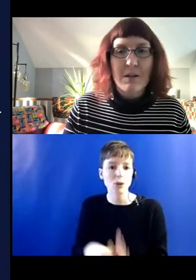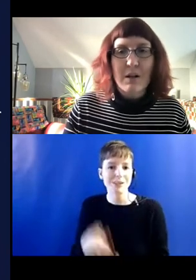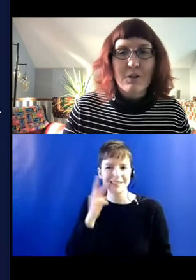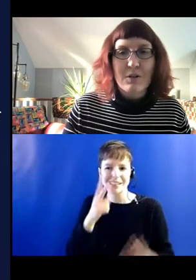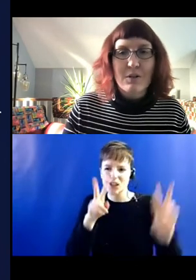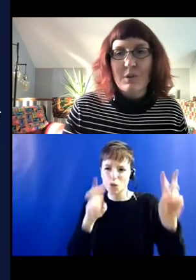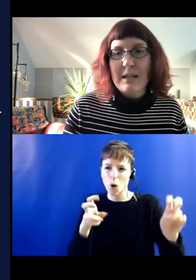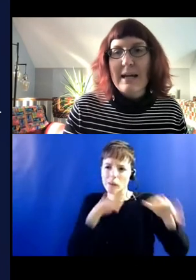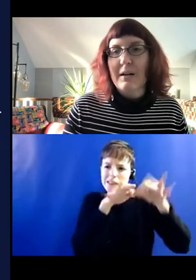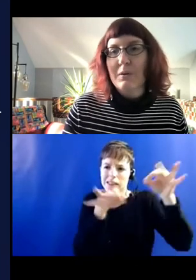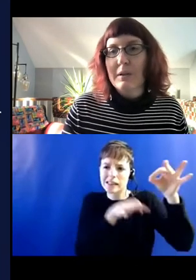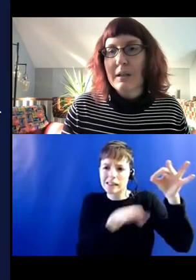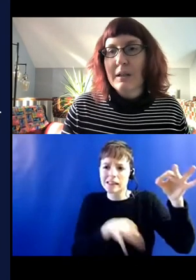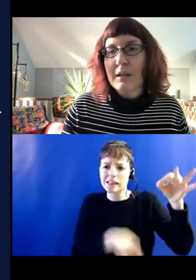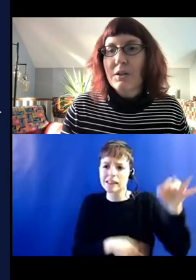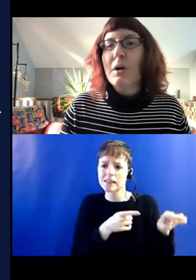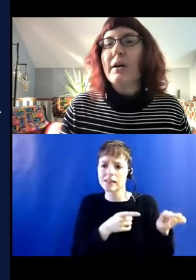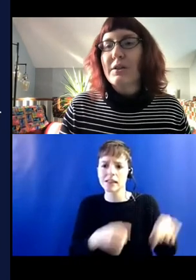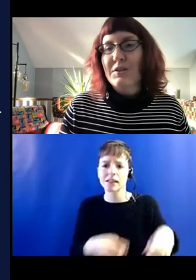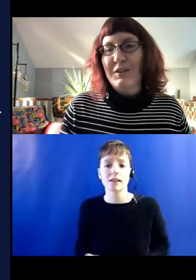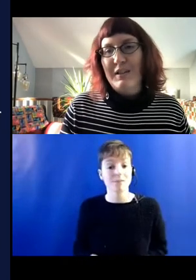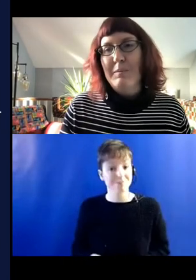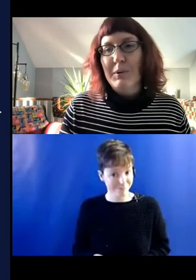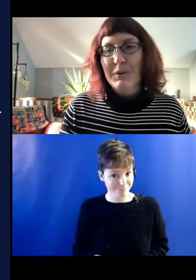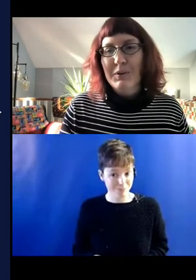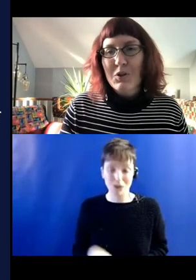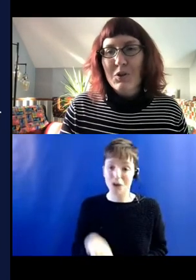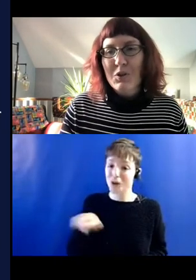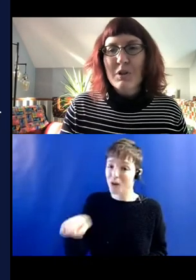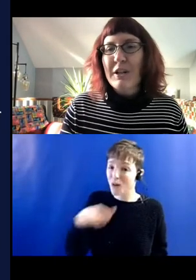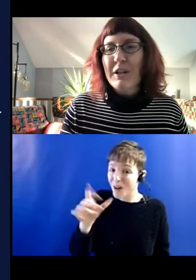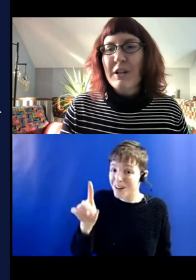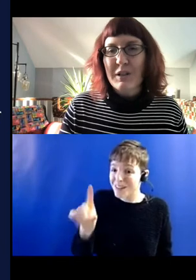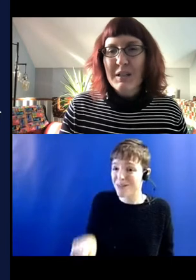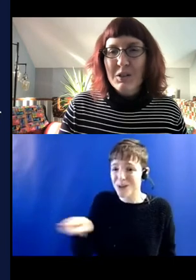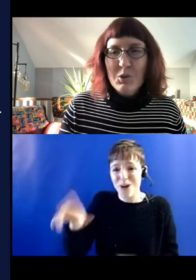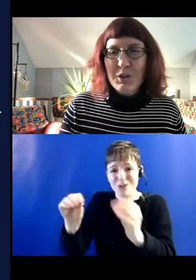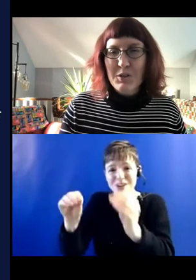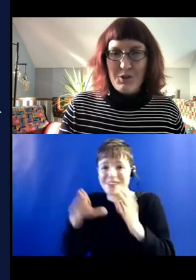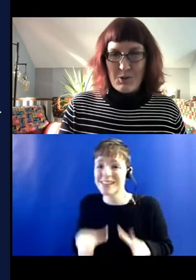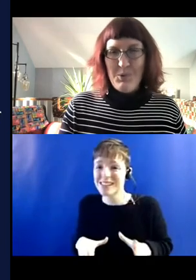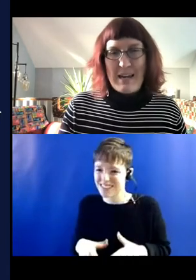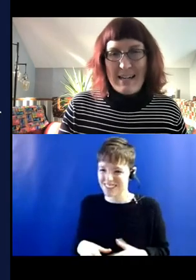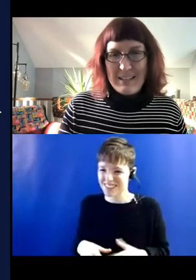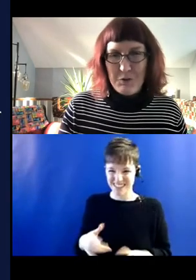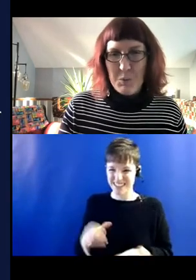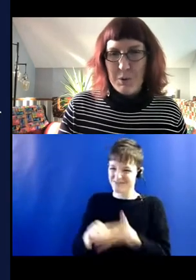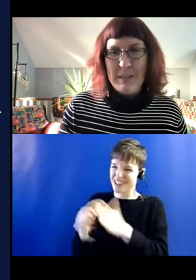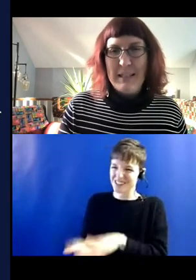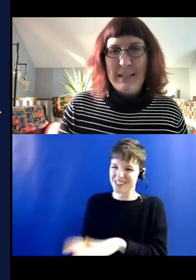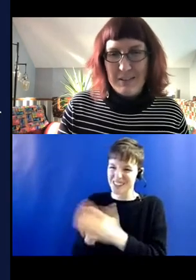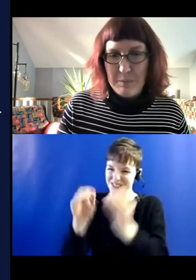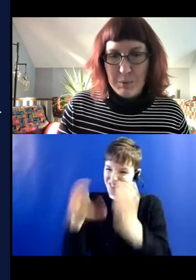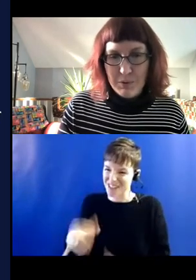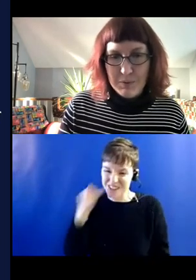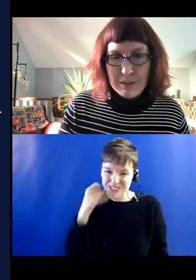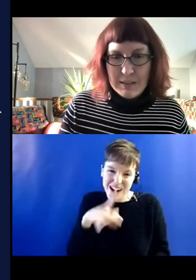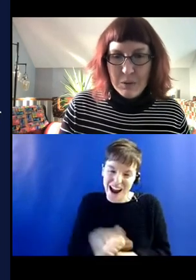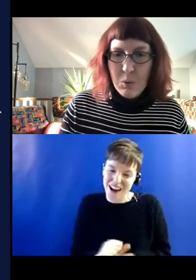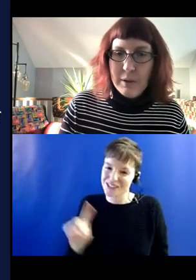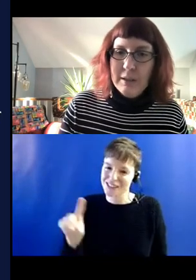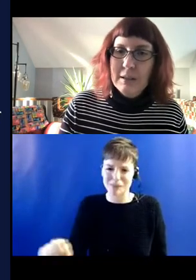appear on your screen now, you aren't disabled, you're a professor. You couldn't do that if you were really